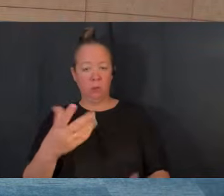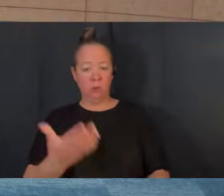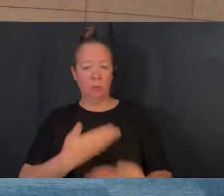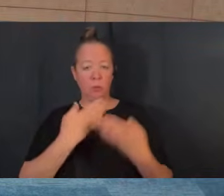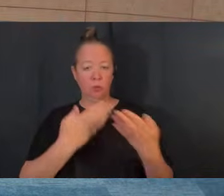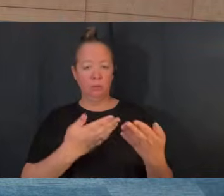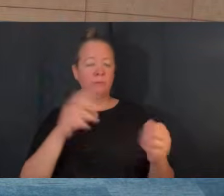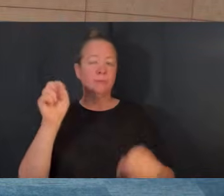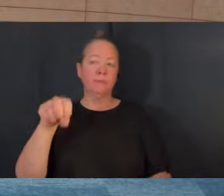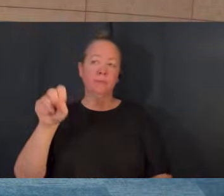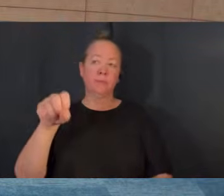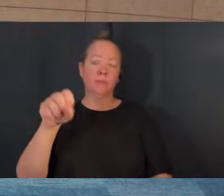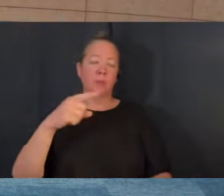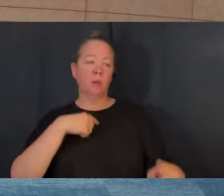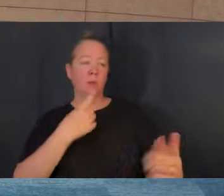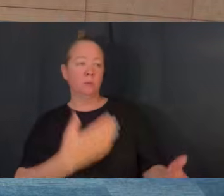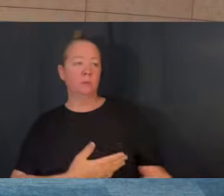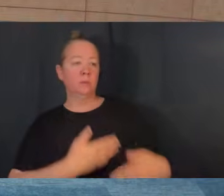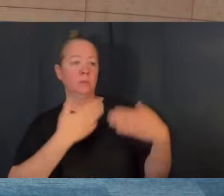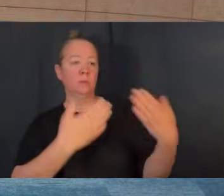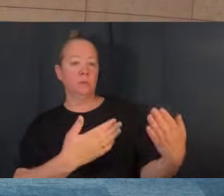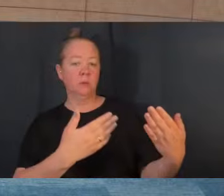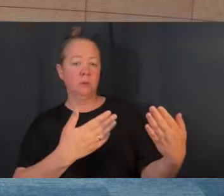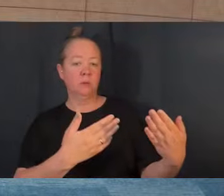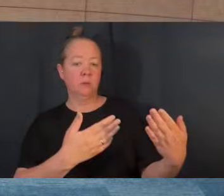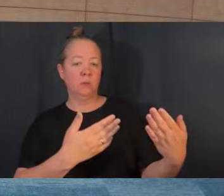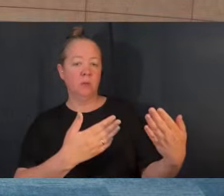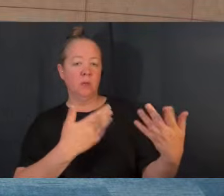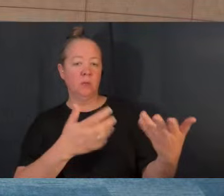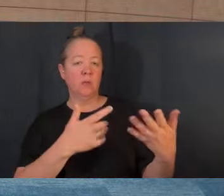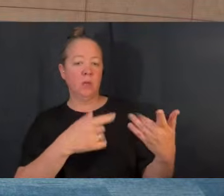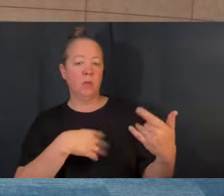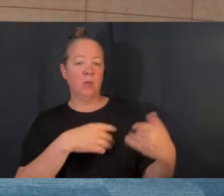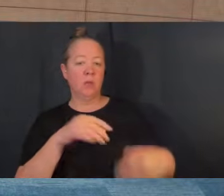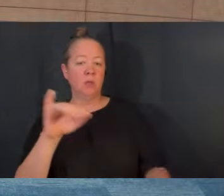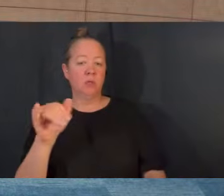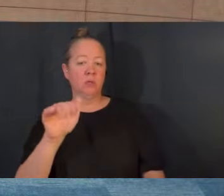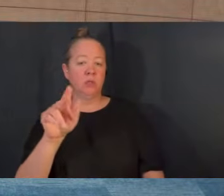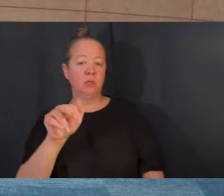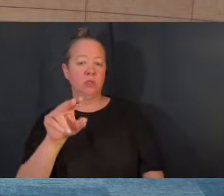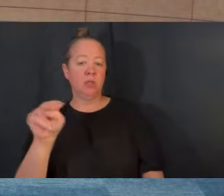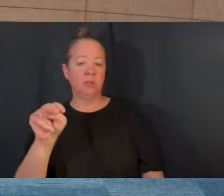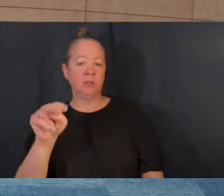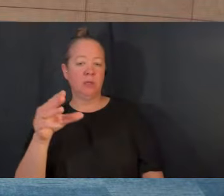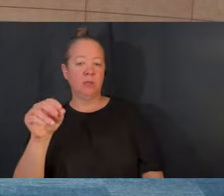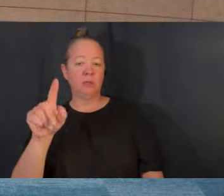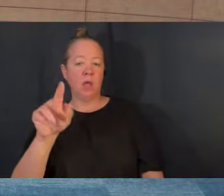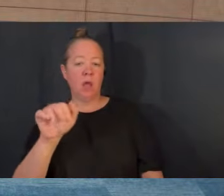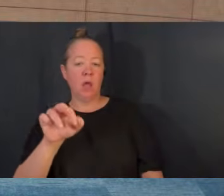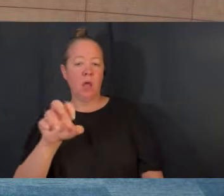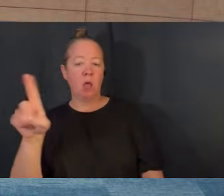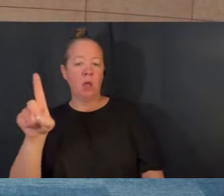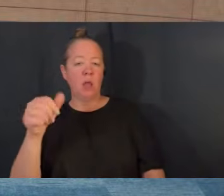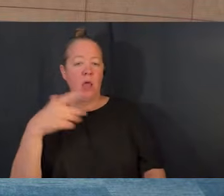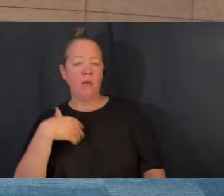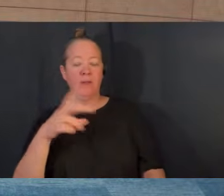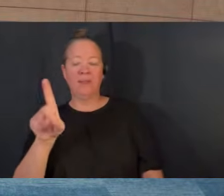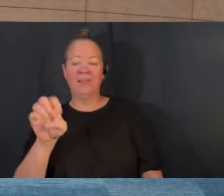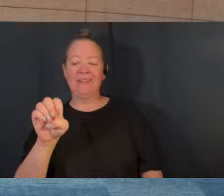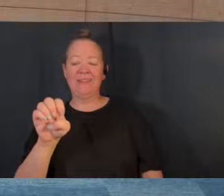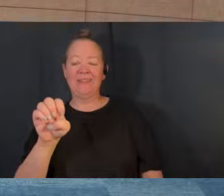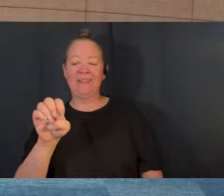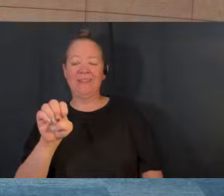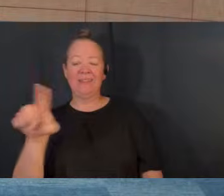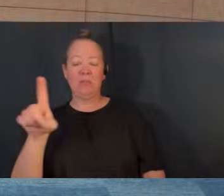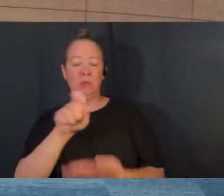I move that we instruct Jason and Todd, the town attorneys, to have a deed prepared for Gabe's lot to be transferred to the town to